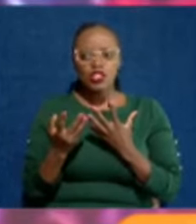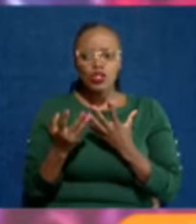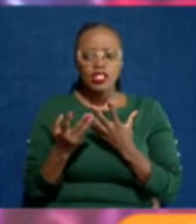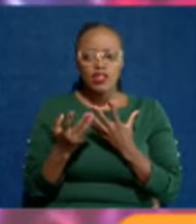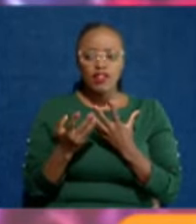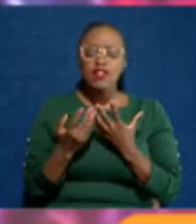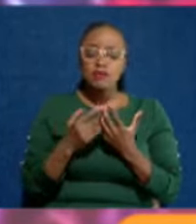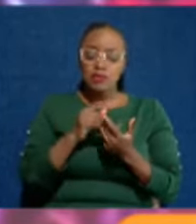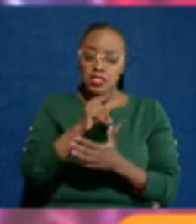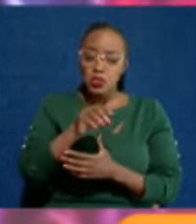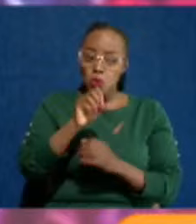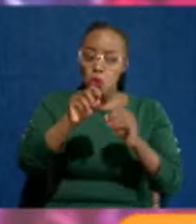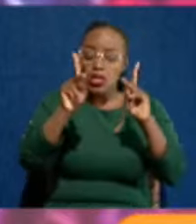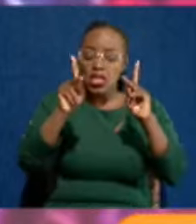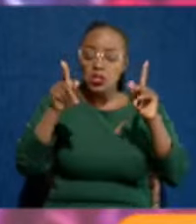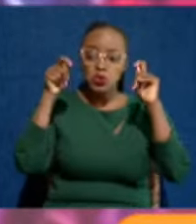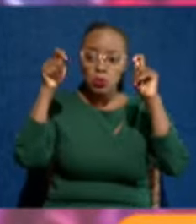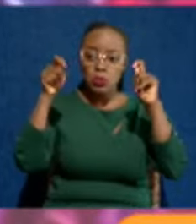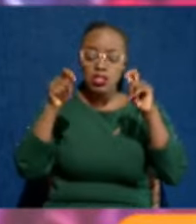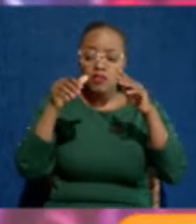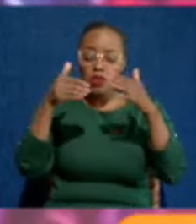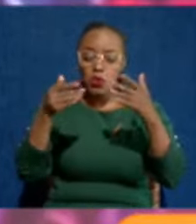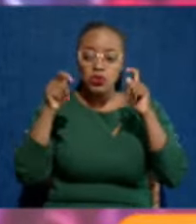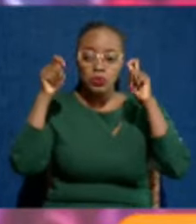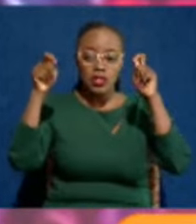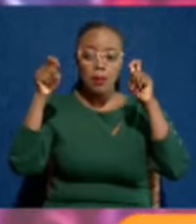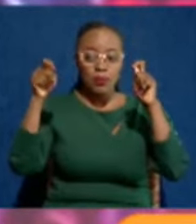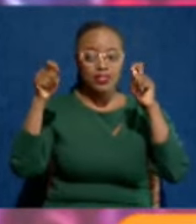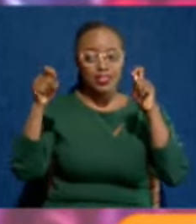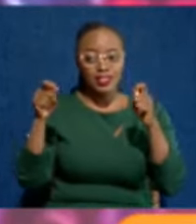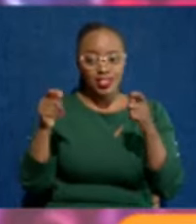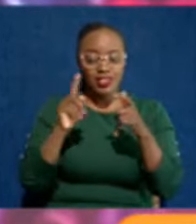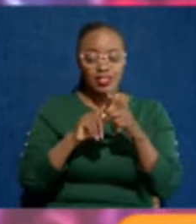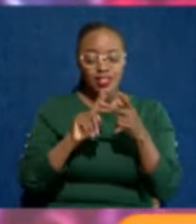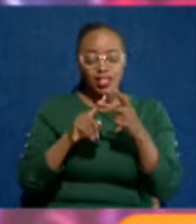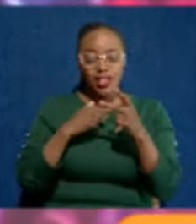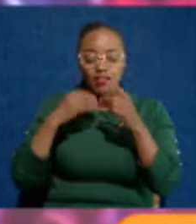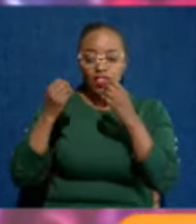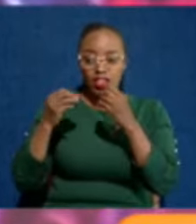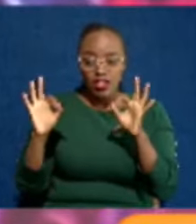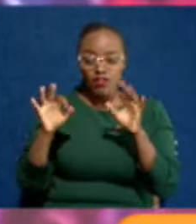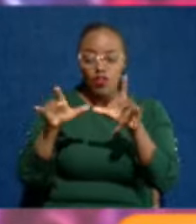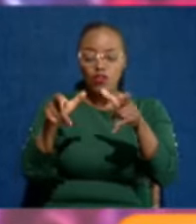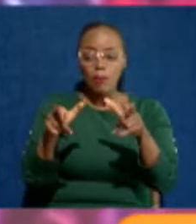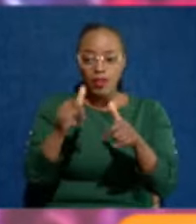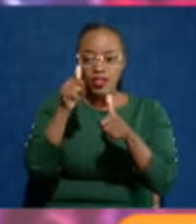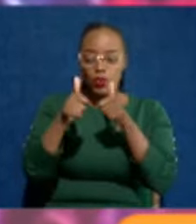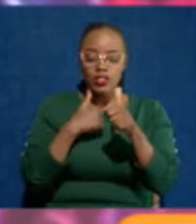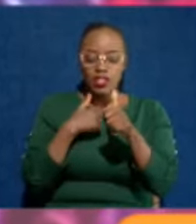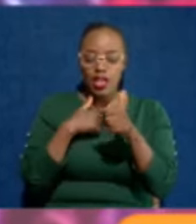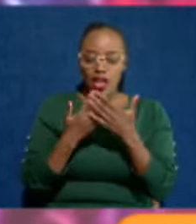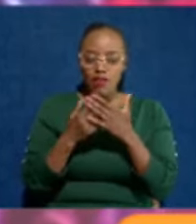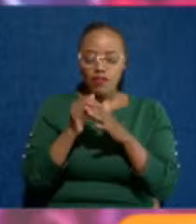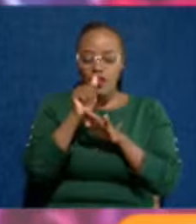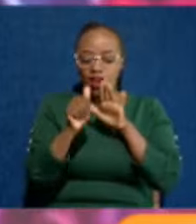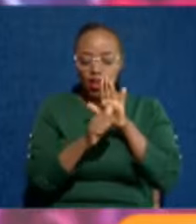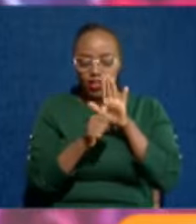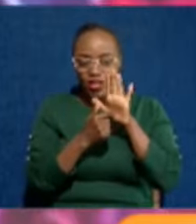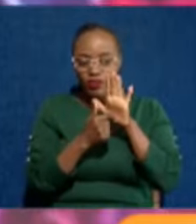the right to protest to demonstrate, there's freedom of media that is covered under